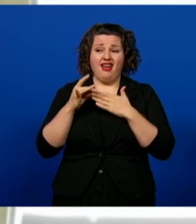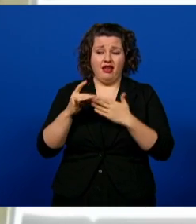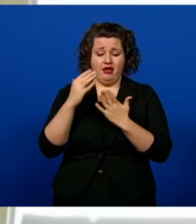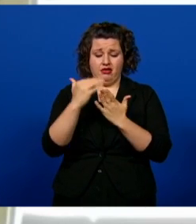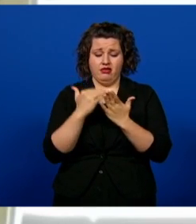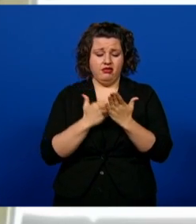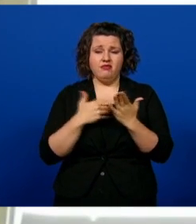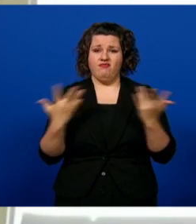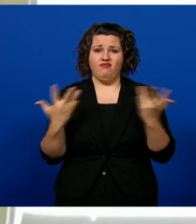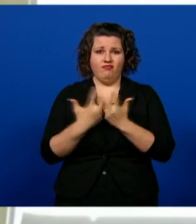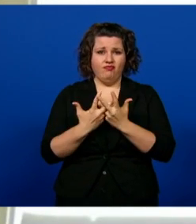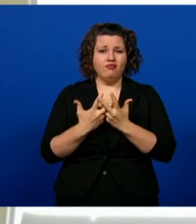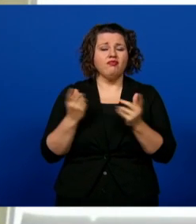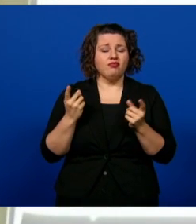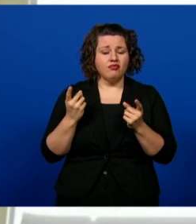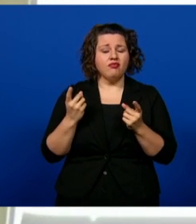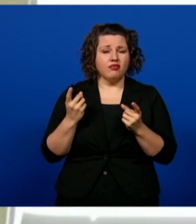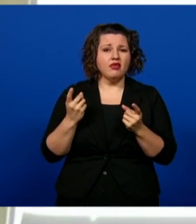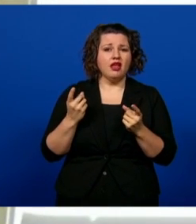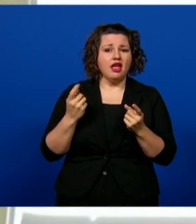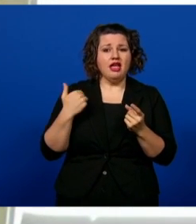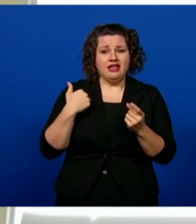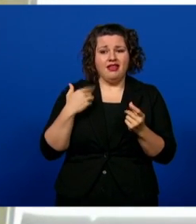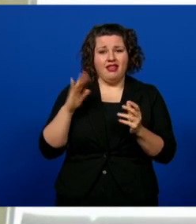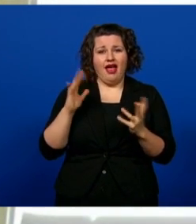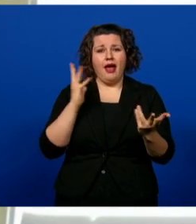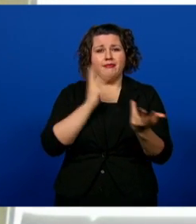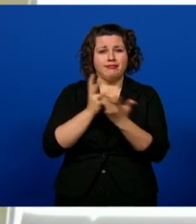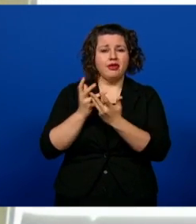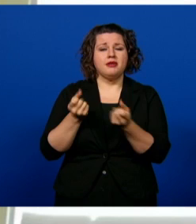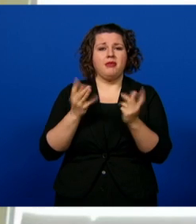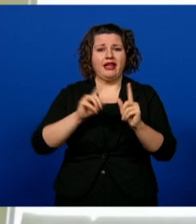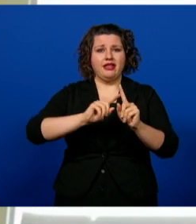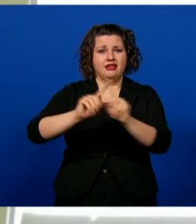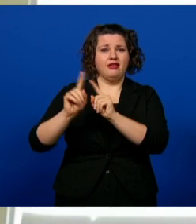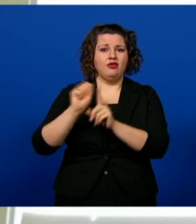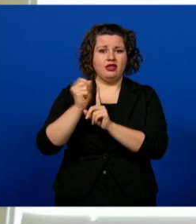federal guidelines in a variety of settings.